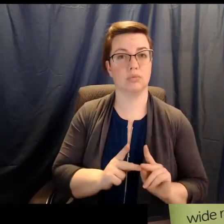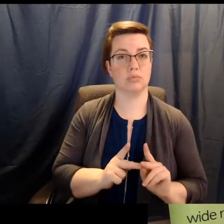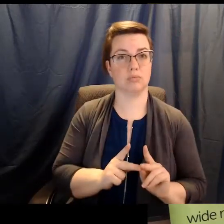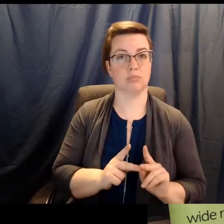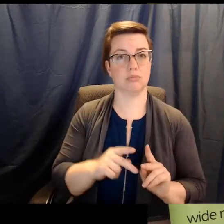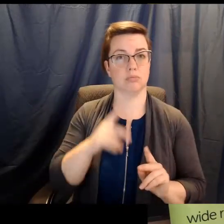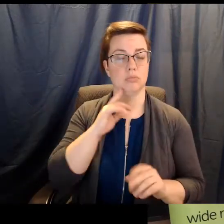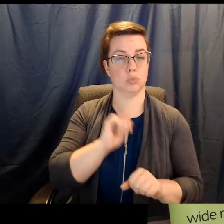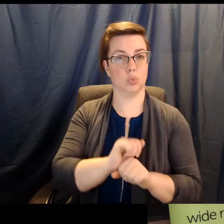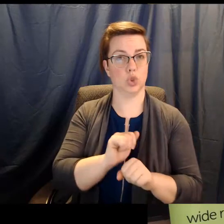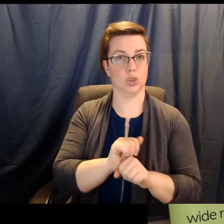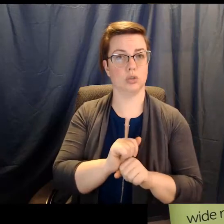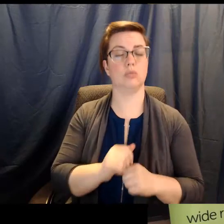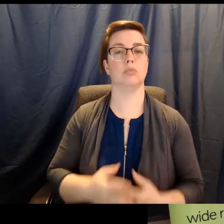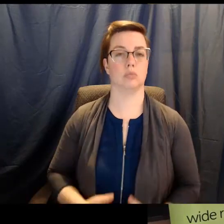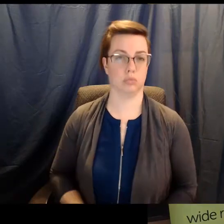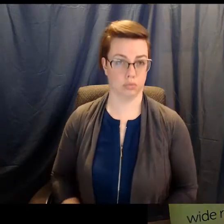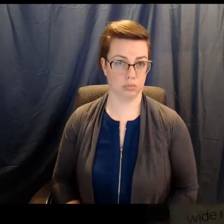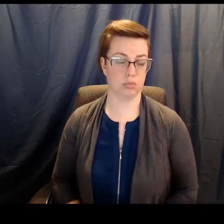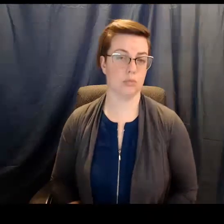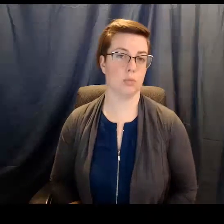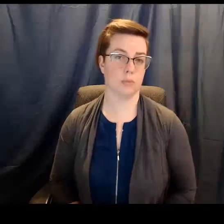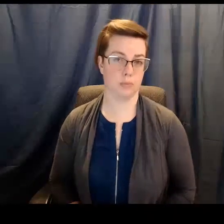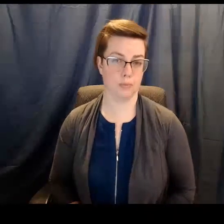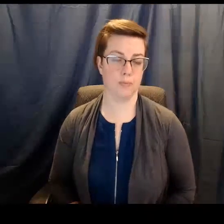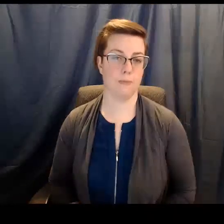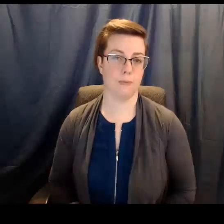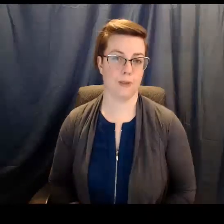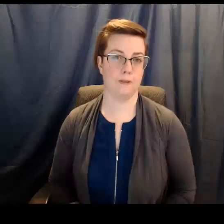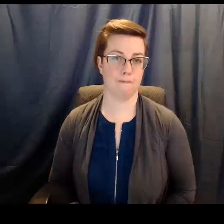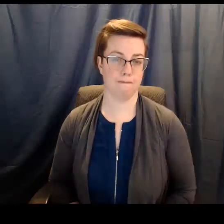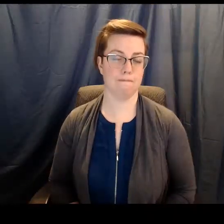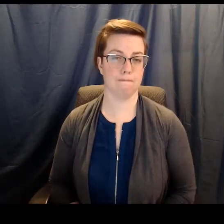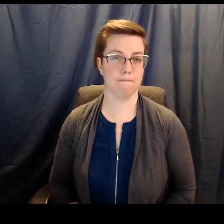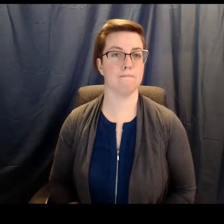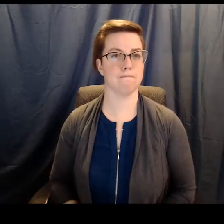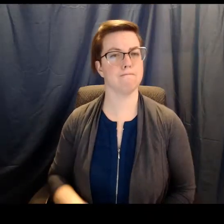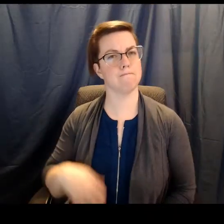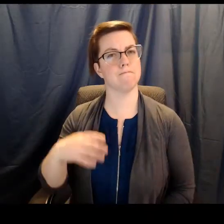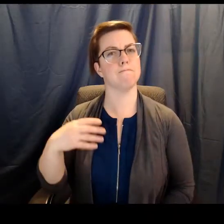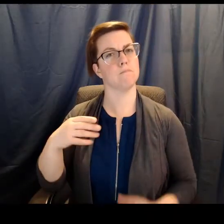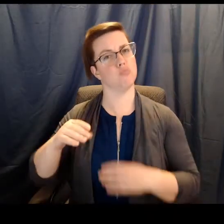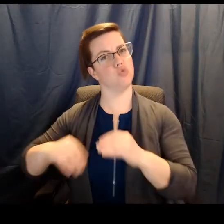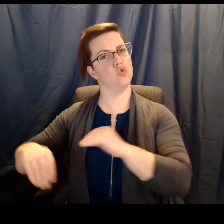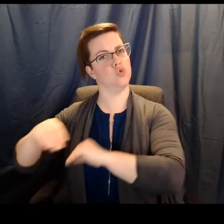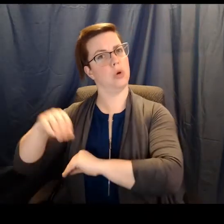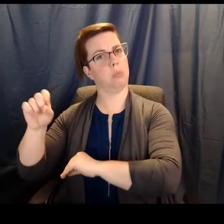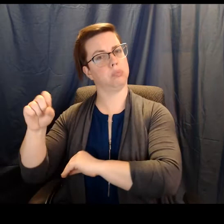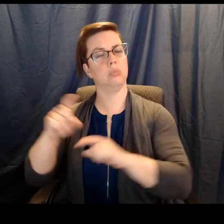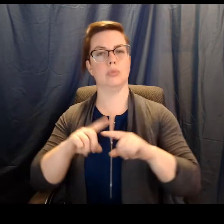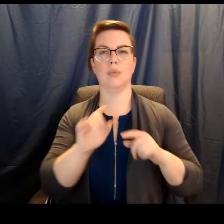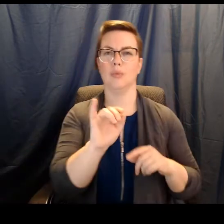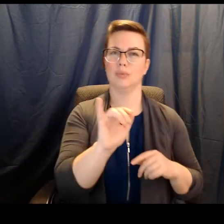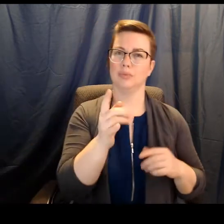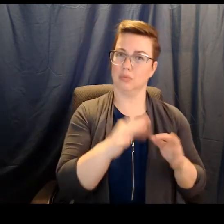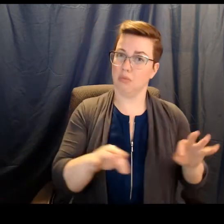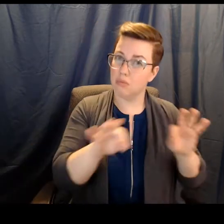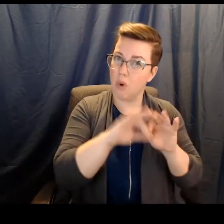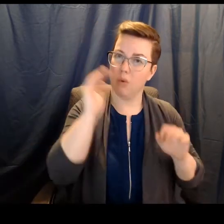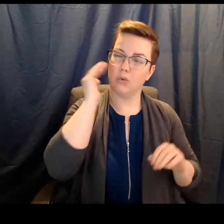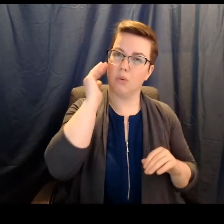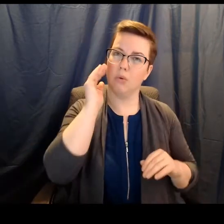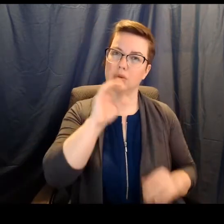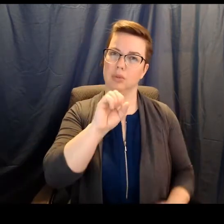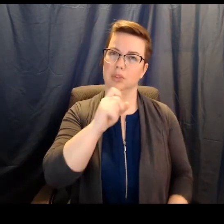which is working in a neutral position, right? So we have these ways of moving. But we also know about spinal curves, and we know about